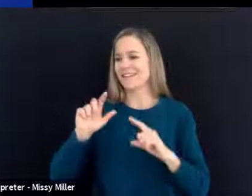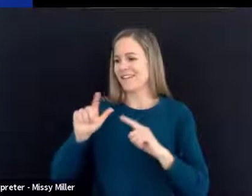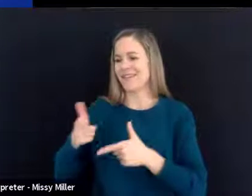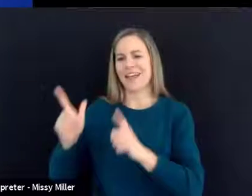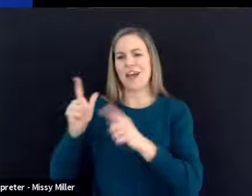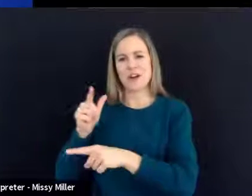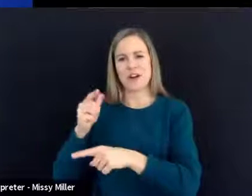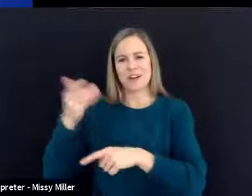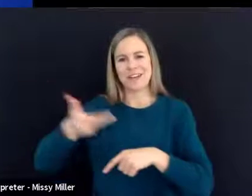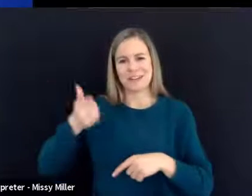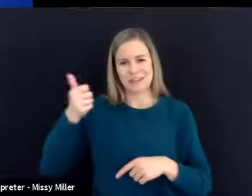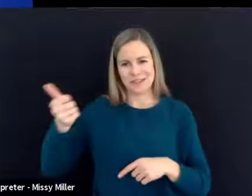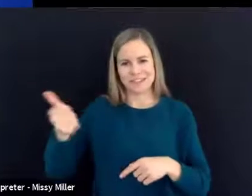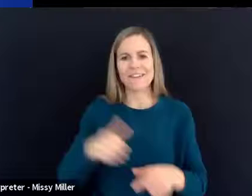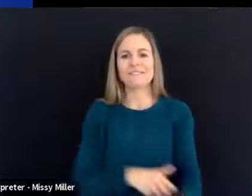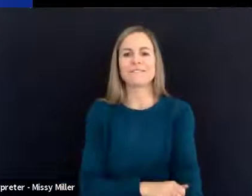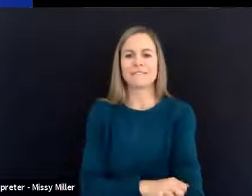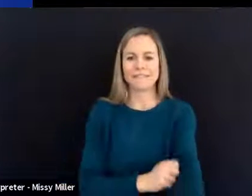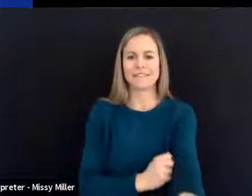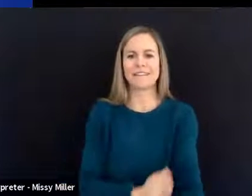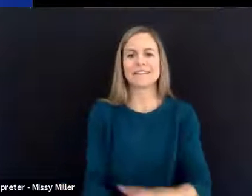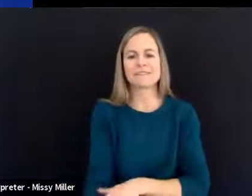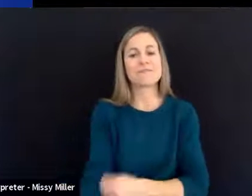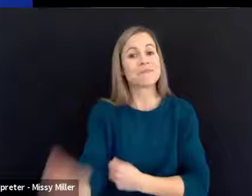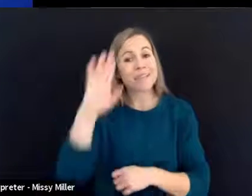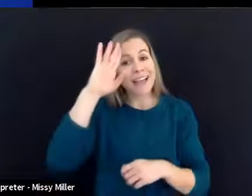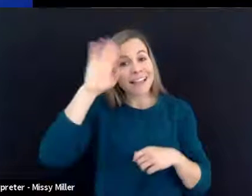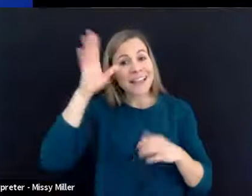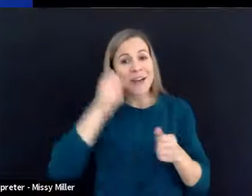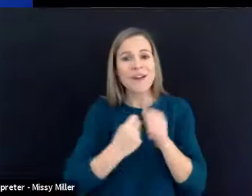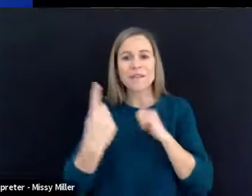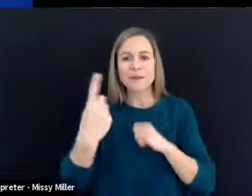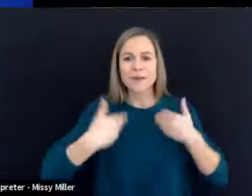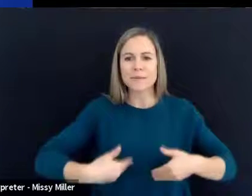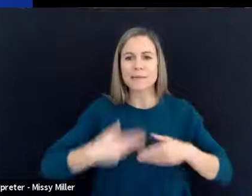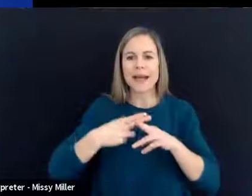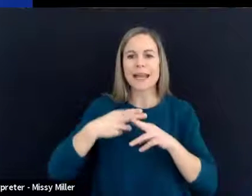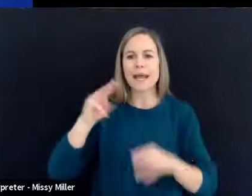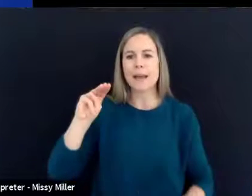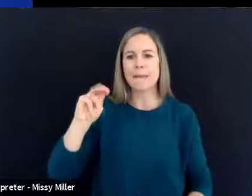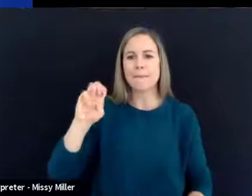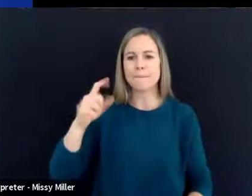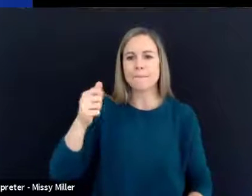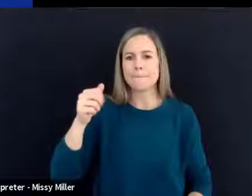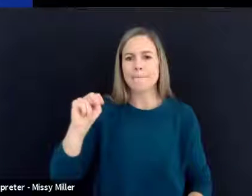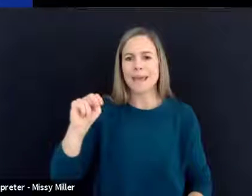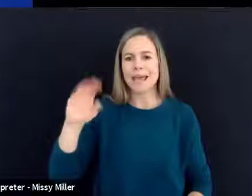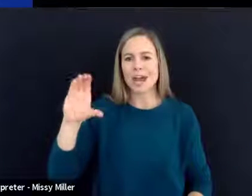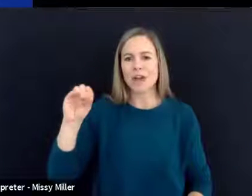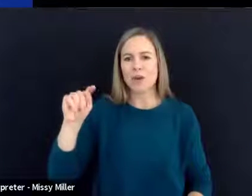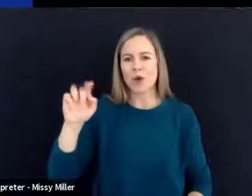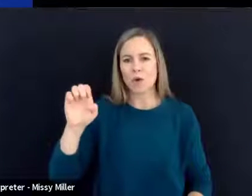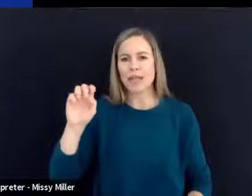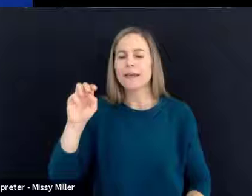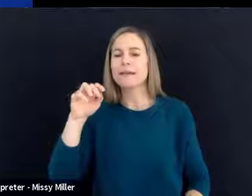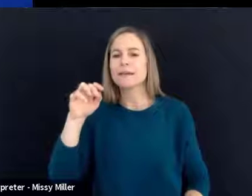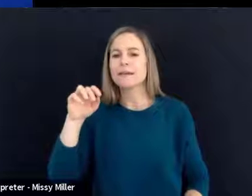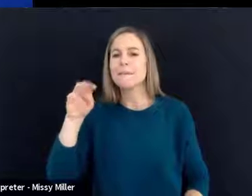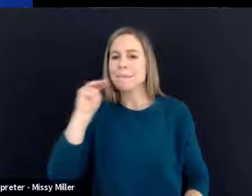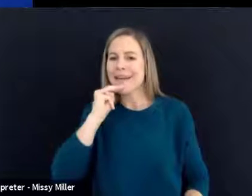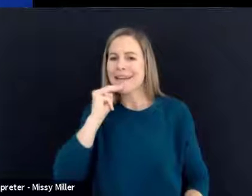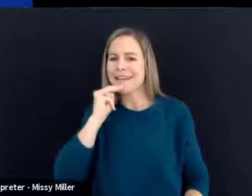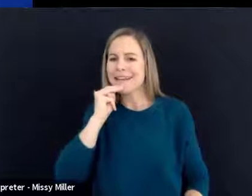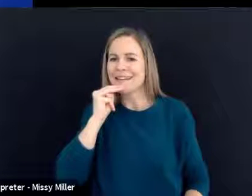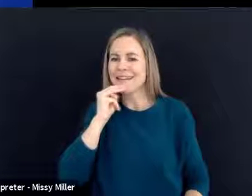kick us off for today. So hello everybody. My name is Megan Cody, and I live in